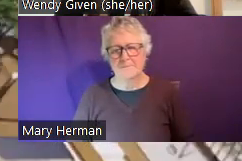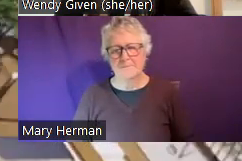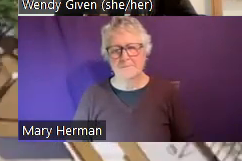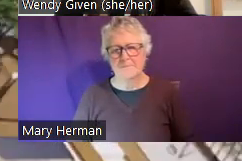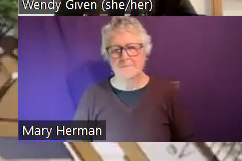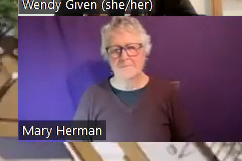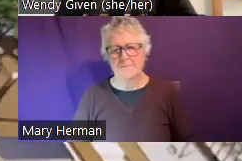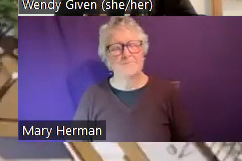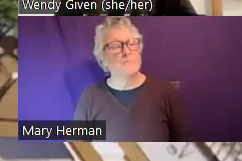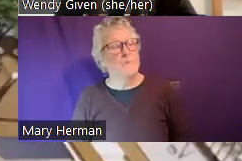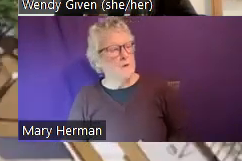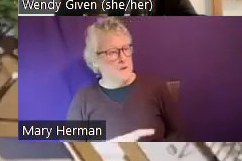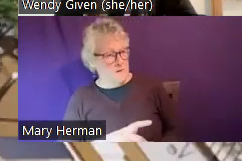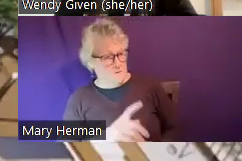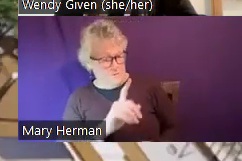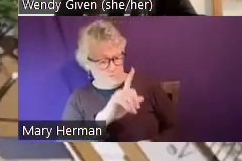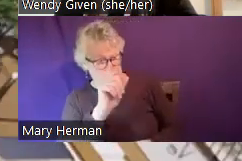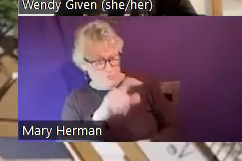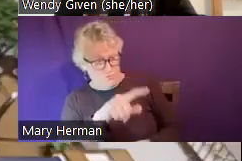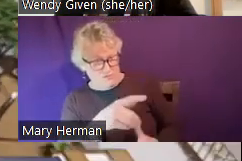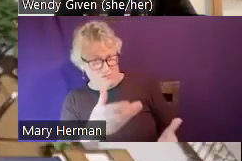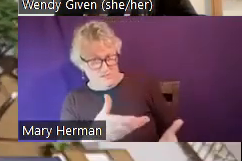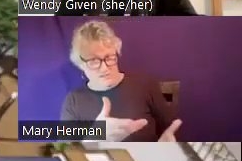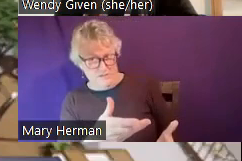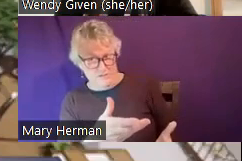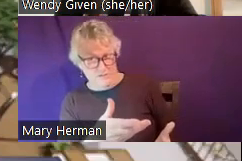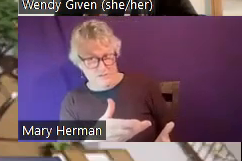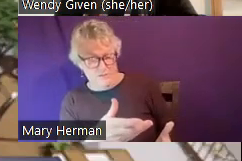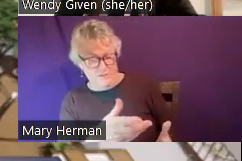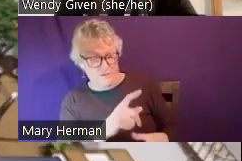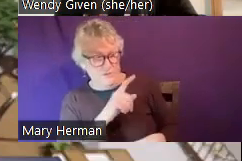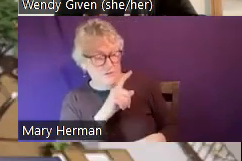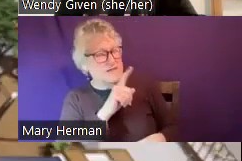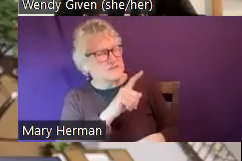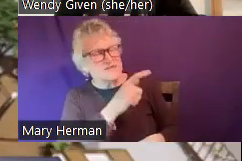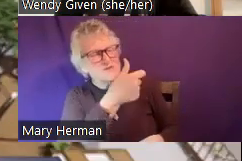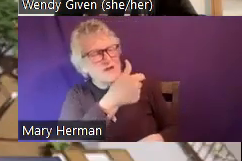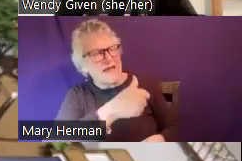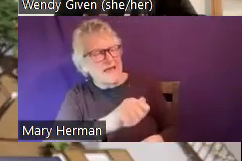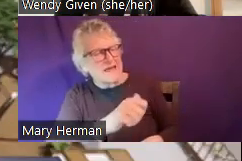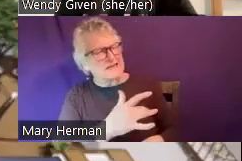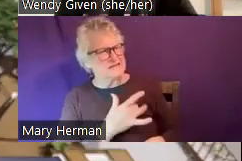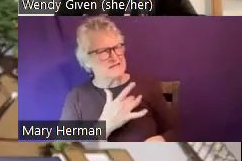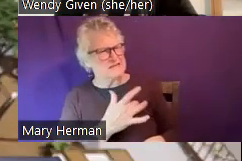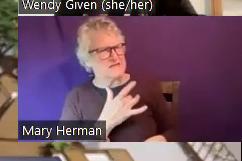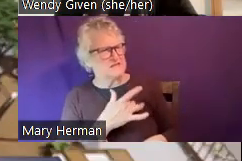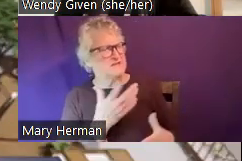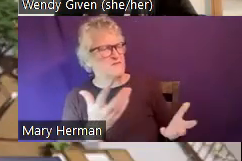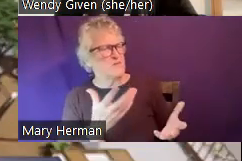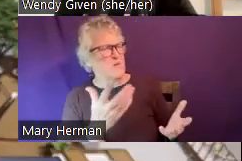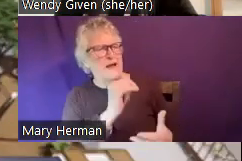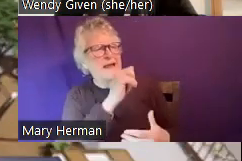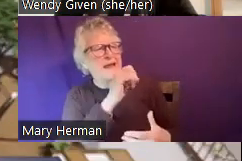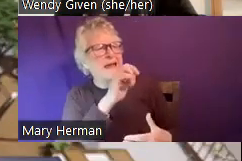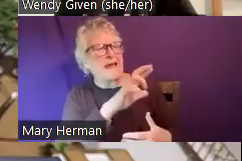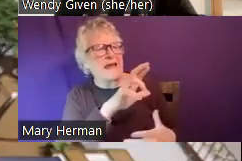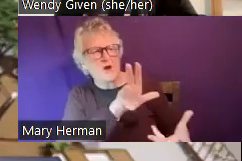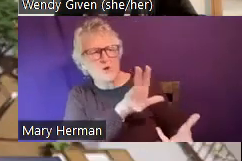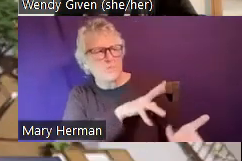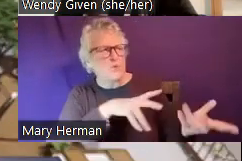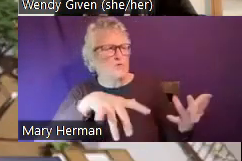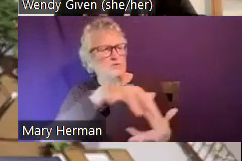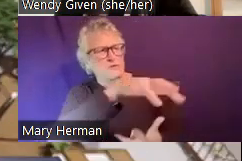So there's a question here. Is there any sense of what sort of air movement might happen in these